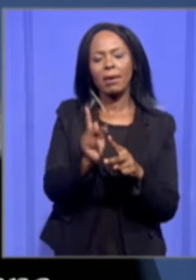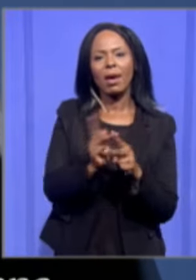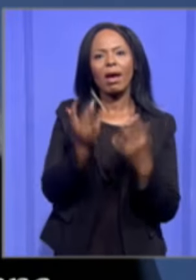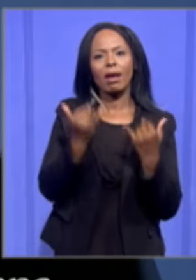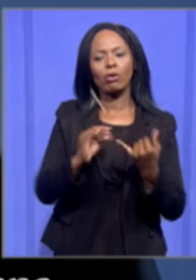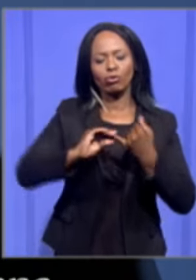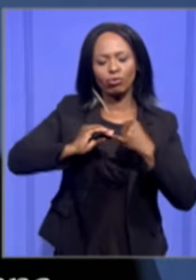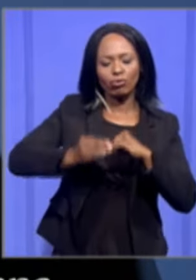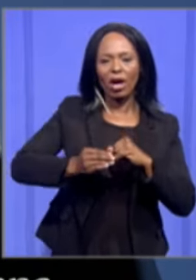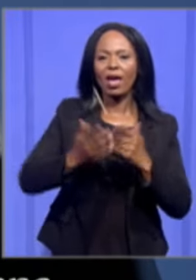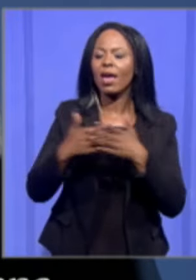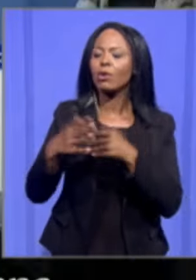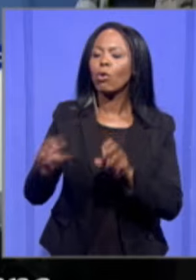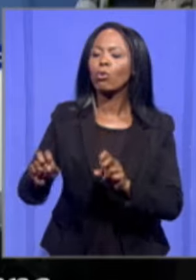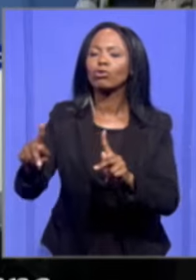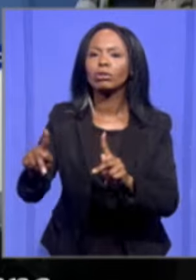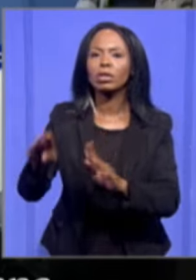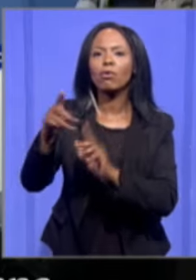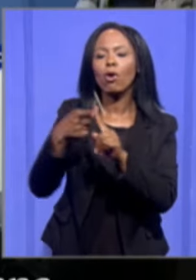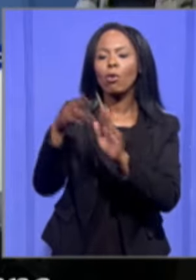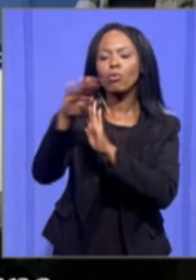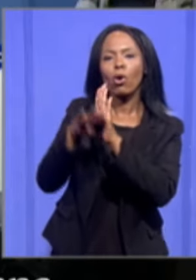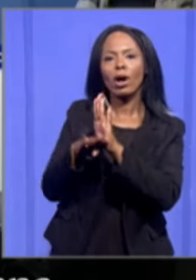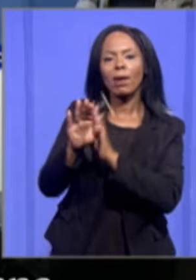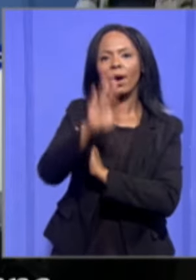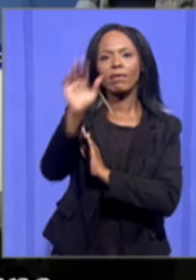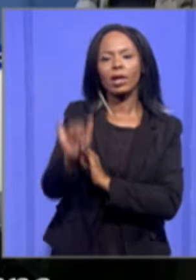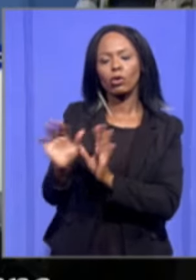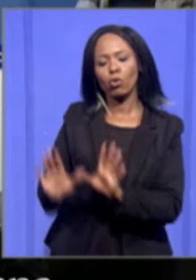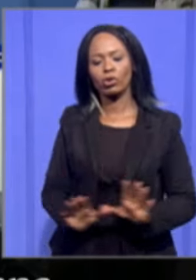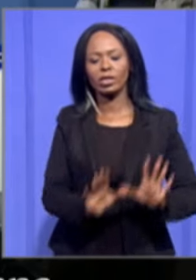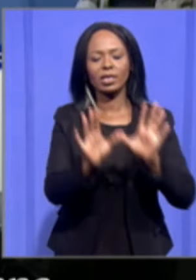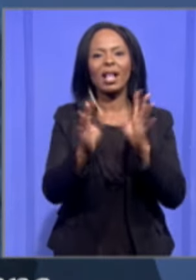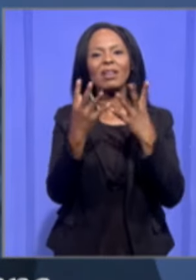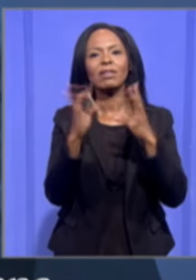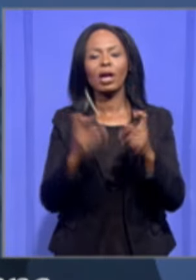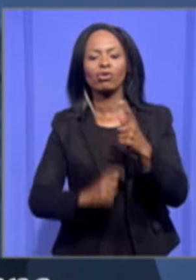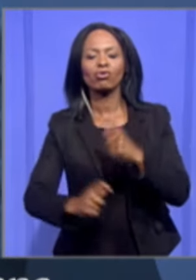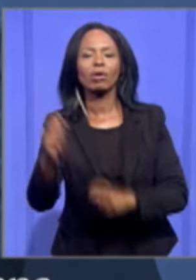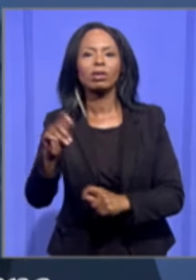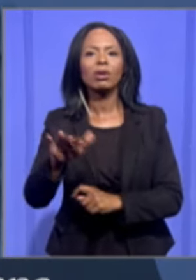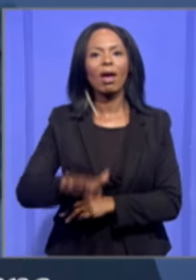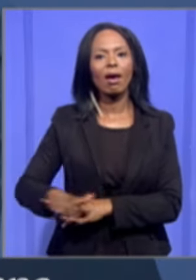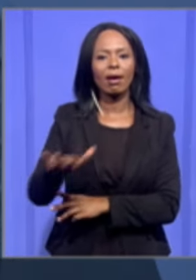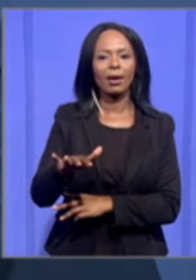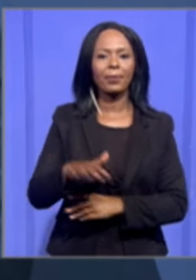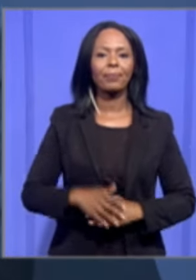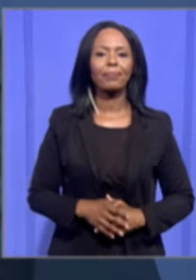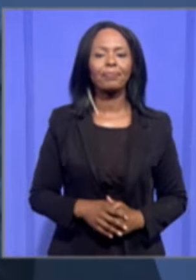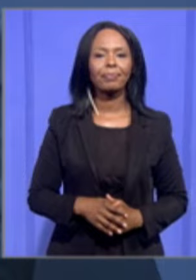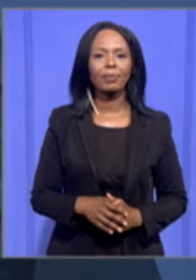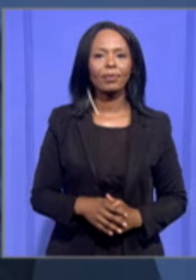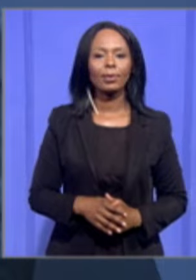e tlisiwang ke lenane la African Continental Free Trade Area. The AFCFTA